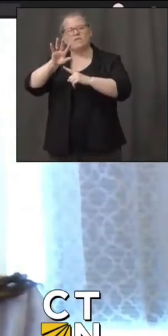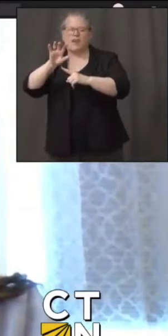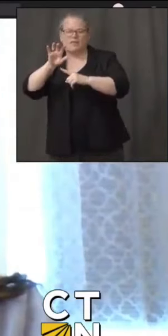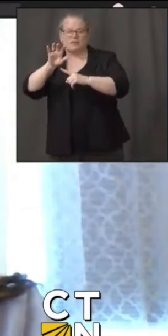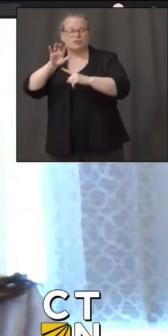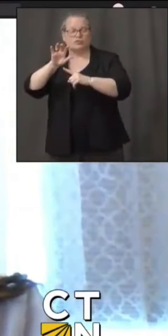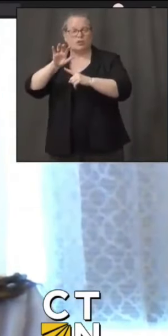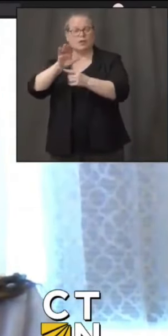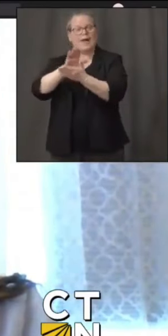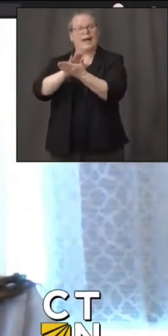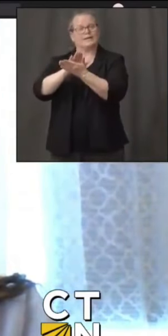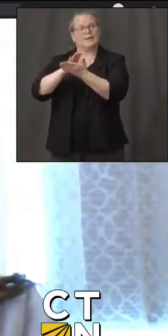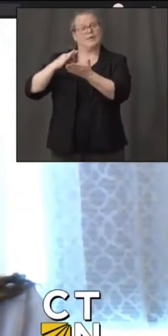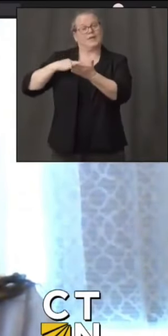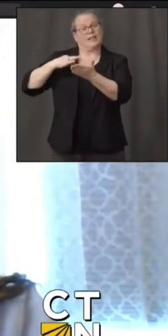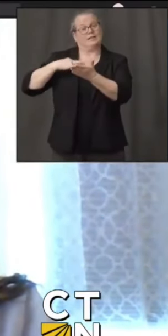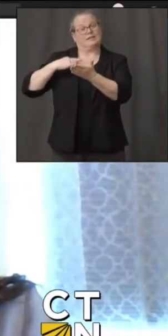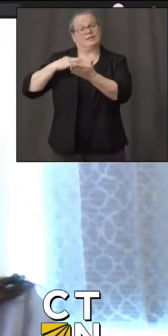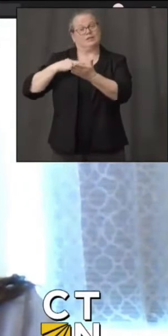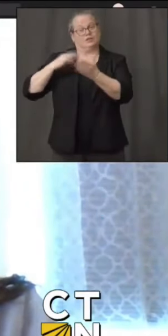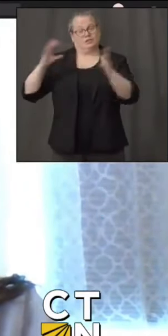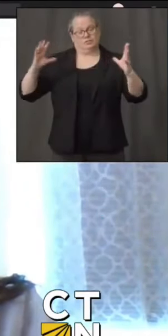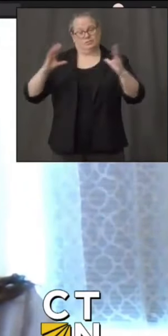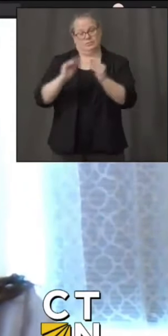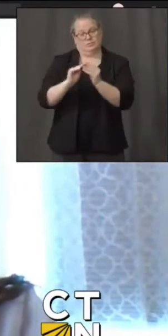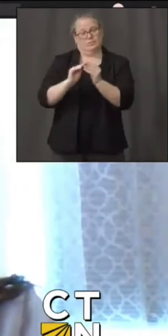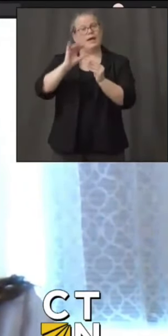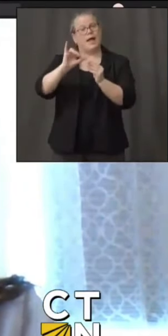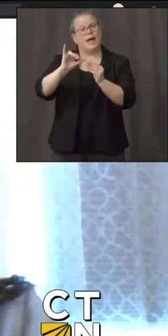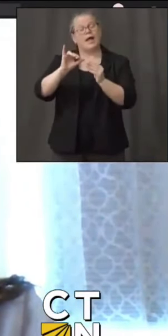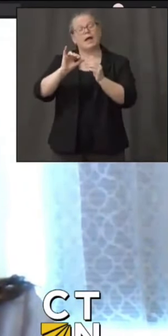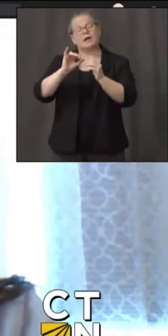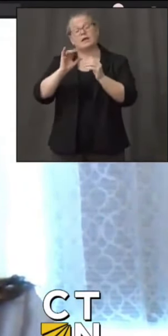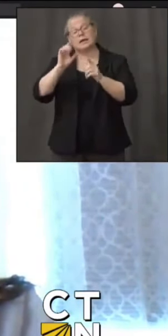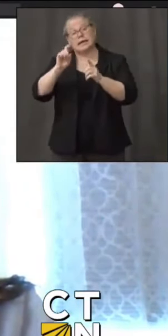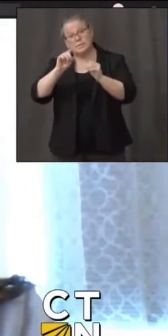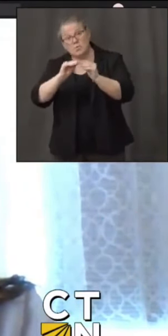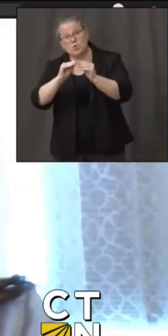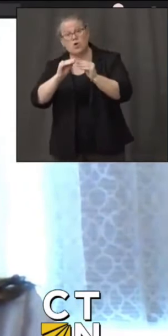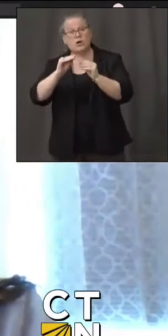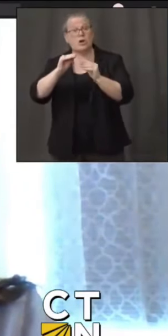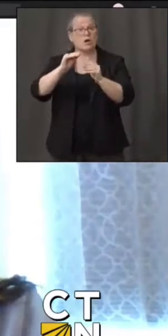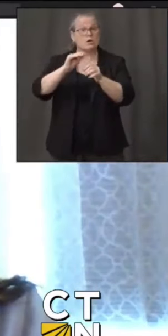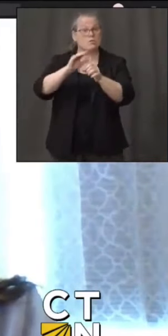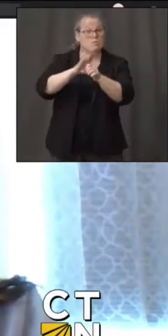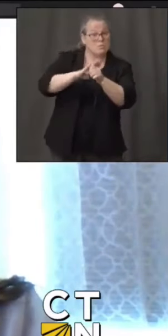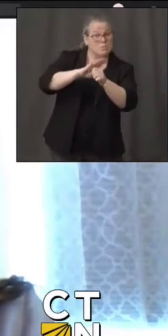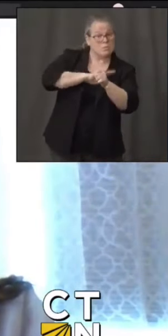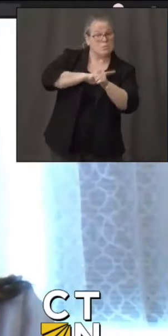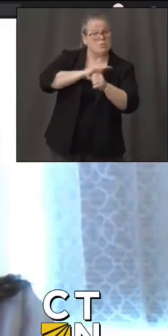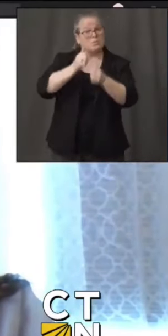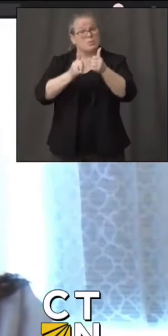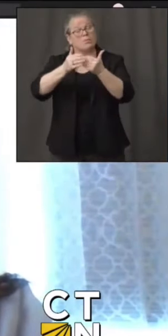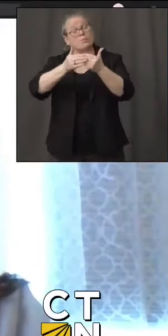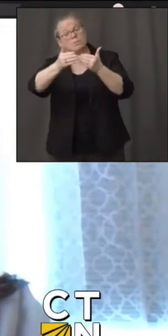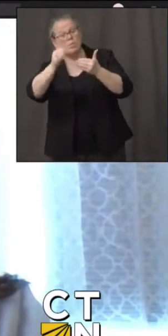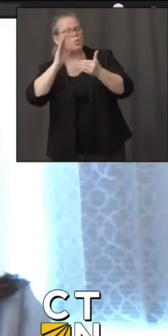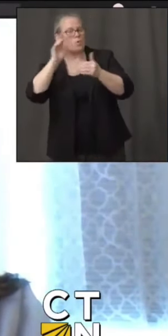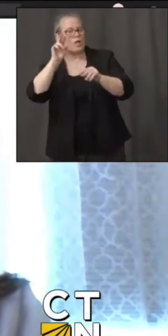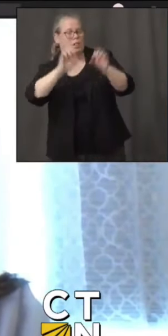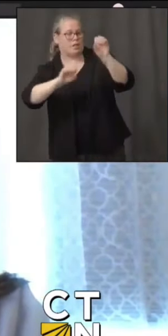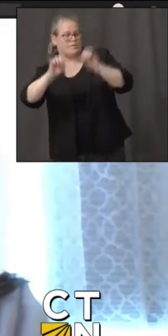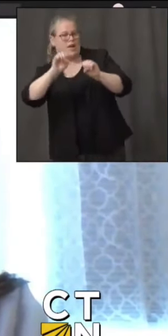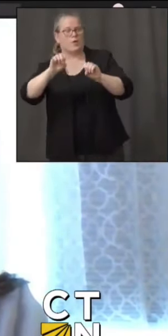we'll continue to evaluate this strategy moving forward and see if additional volunteers or staffing are needed down the line to